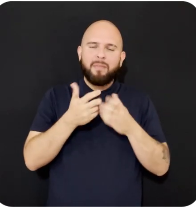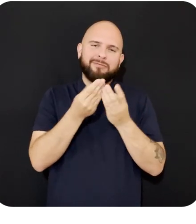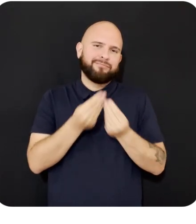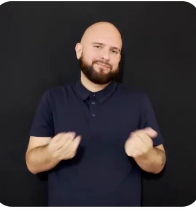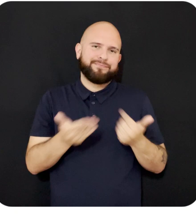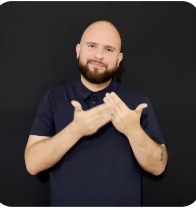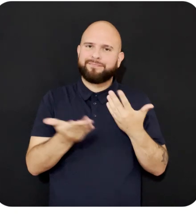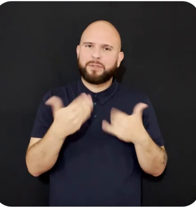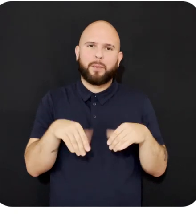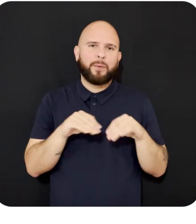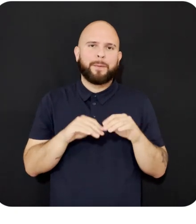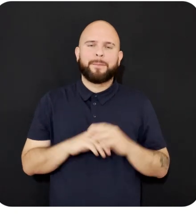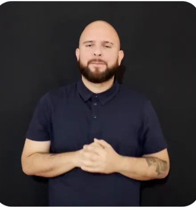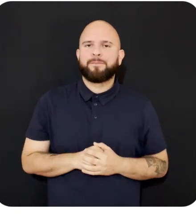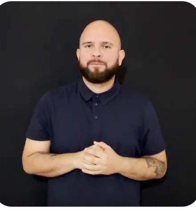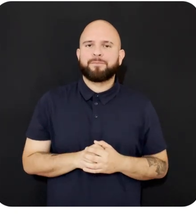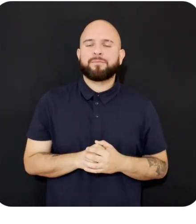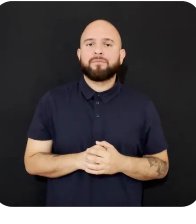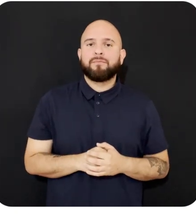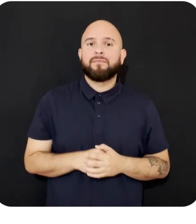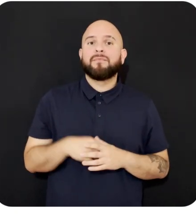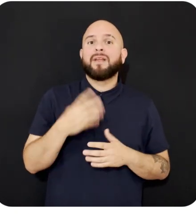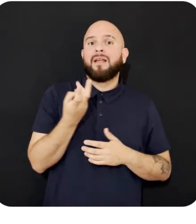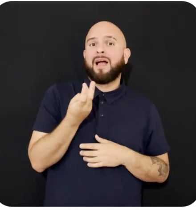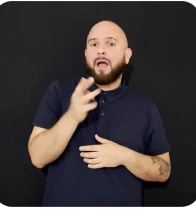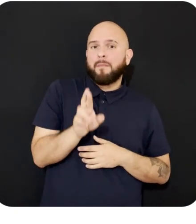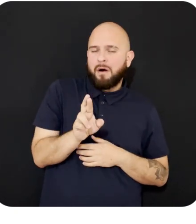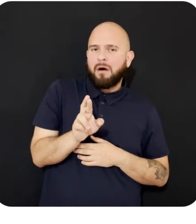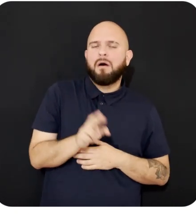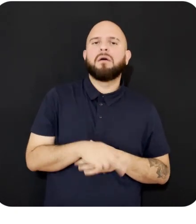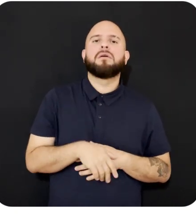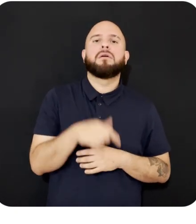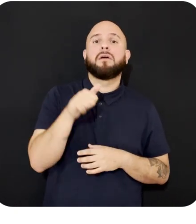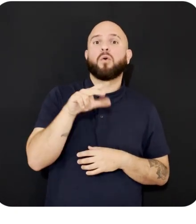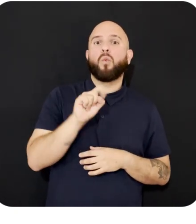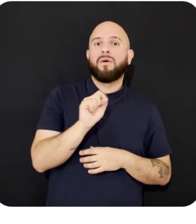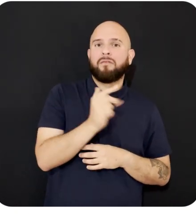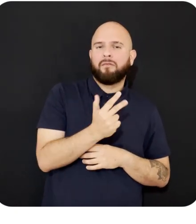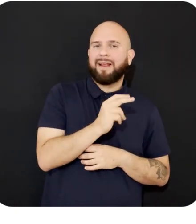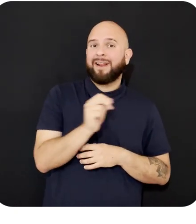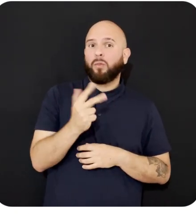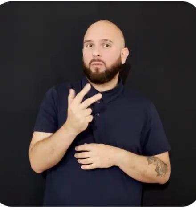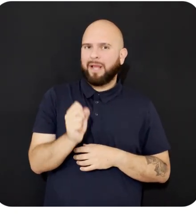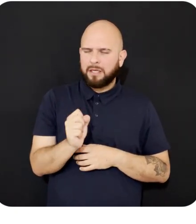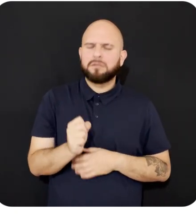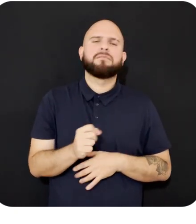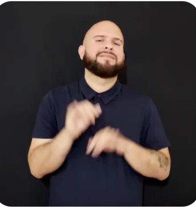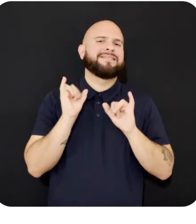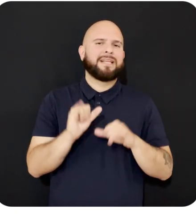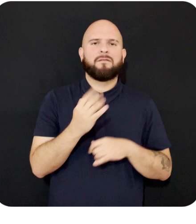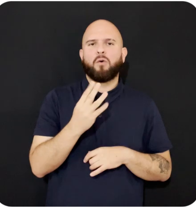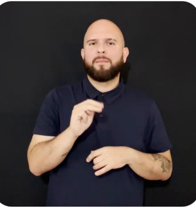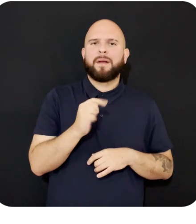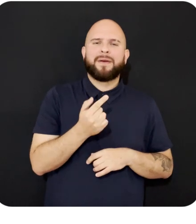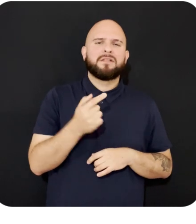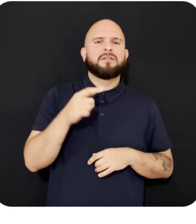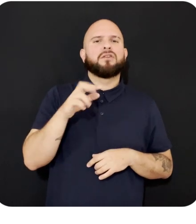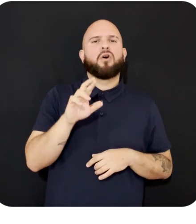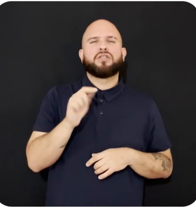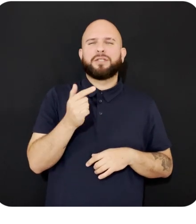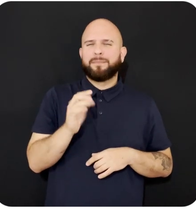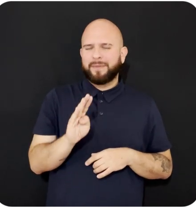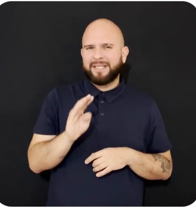3S. Now, as for mixed reality, Quest 3 and 3S have the same 4-megapixel